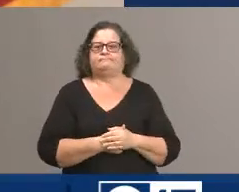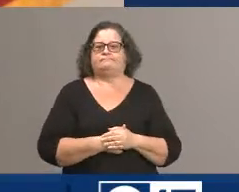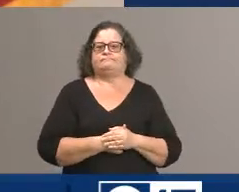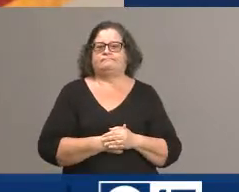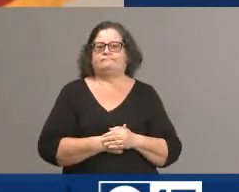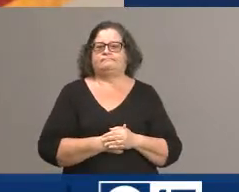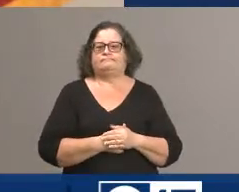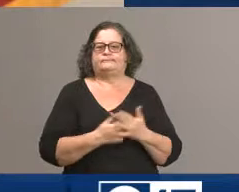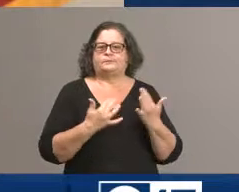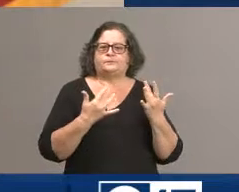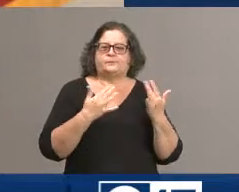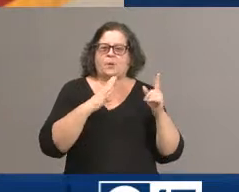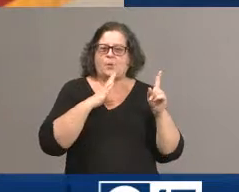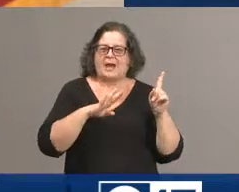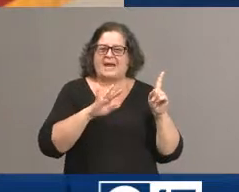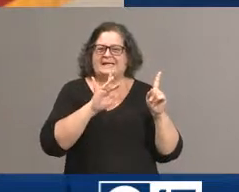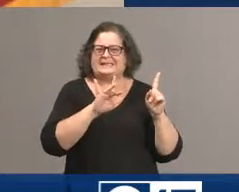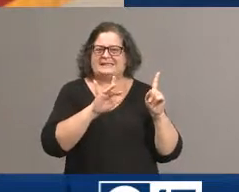Hi, Rocio. If